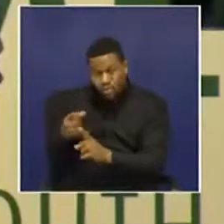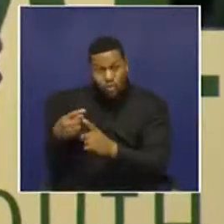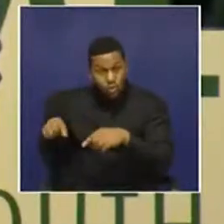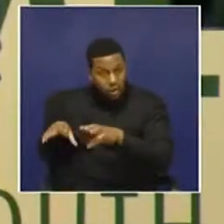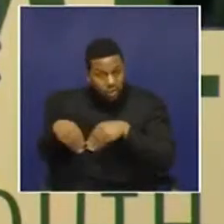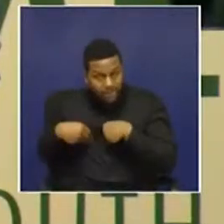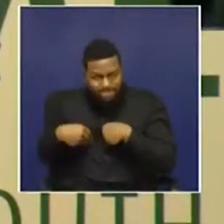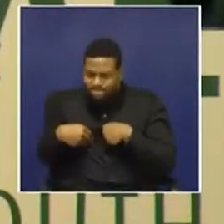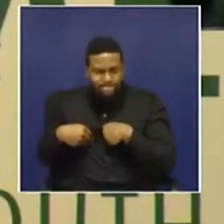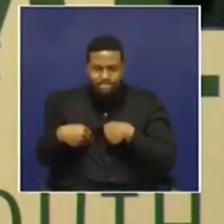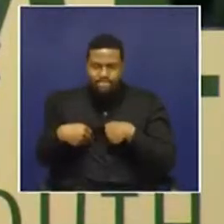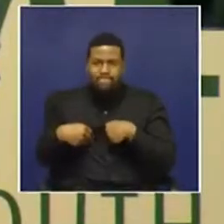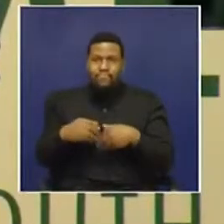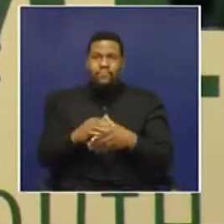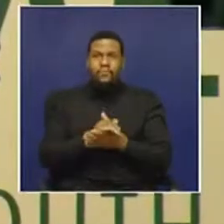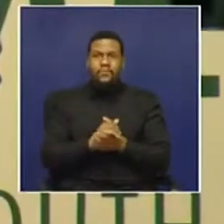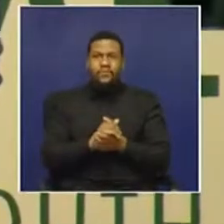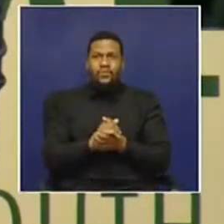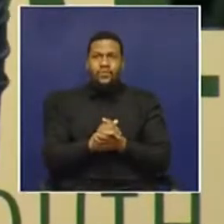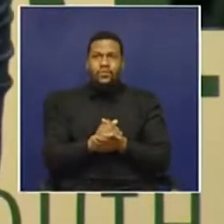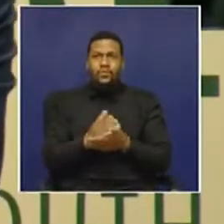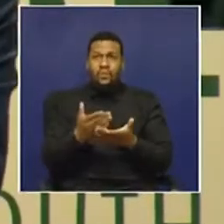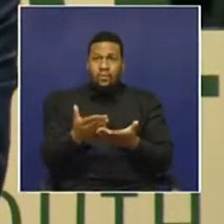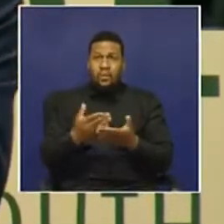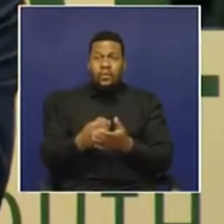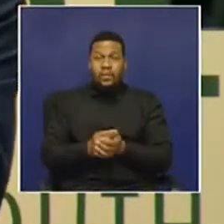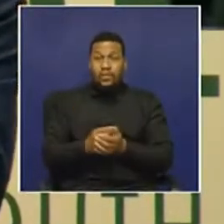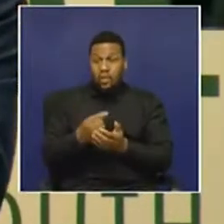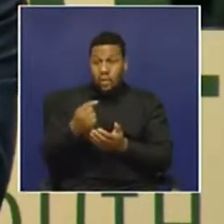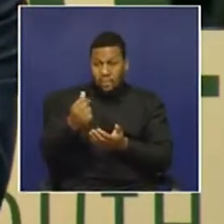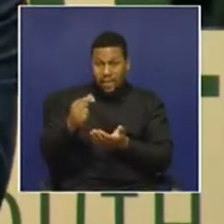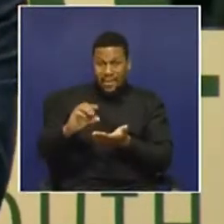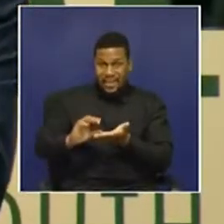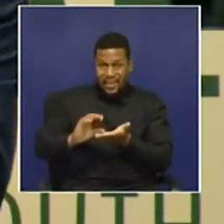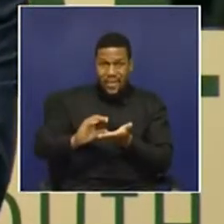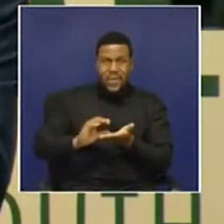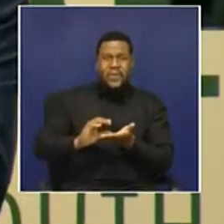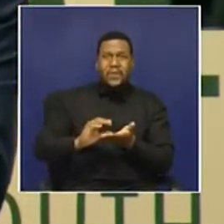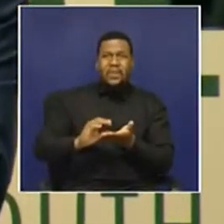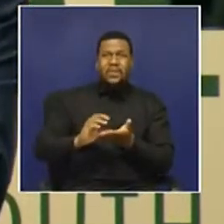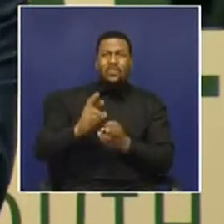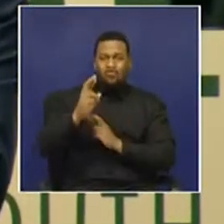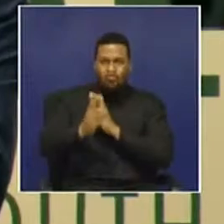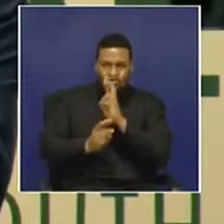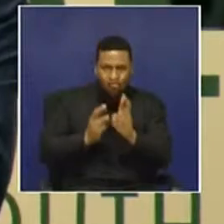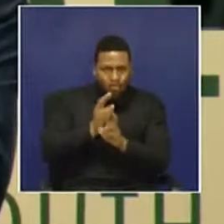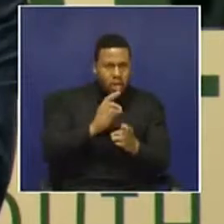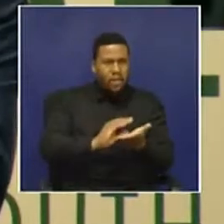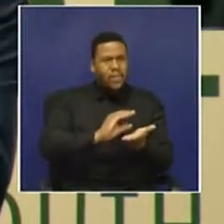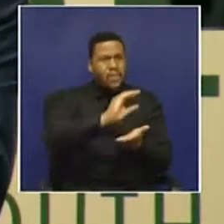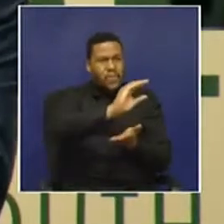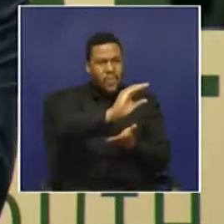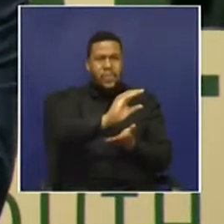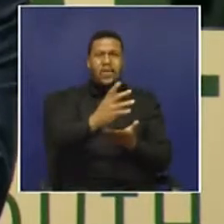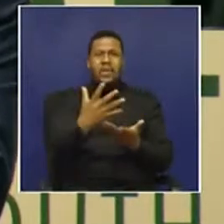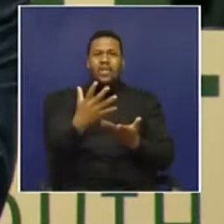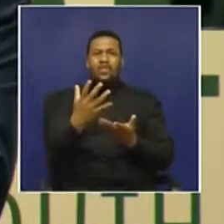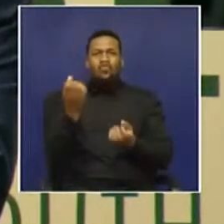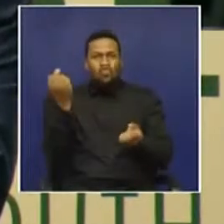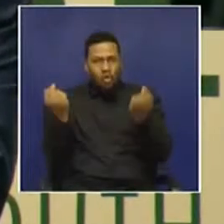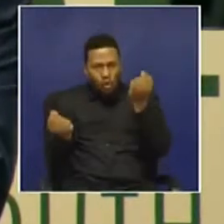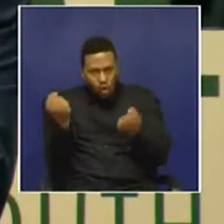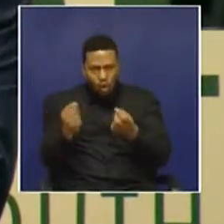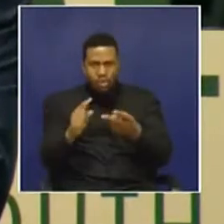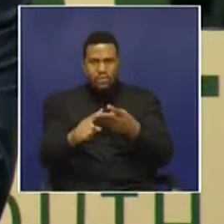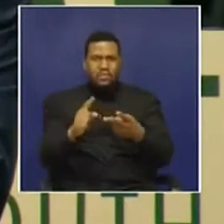from the TARS are reallocated to fund capacity in the judiciary, border management, defense, and state